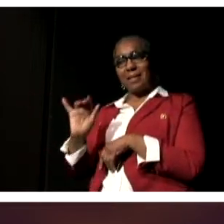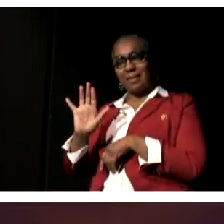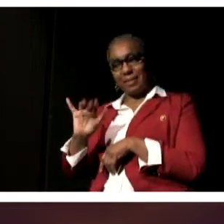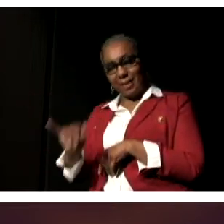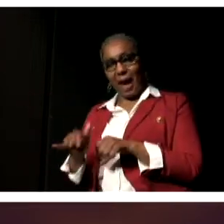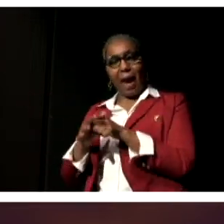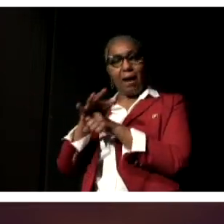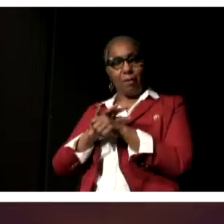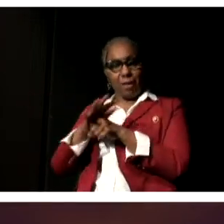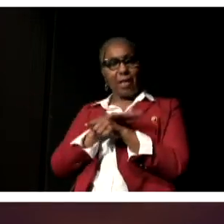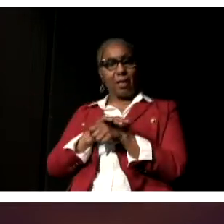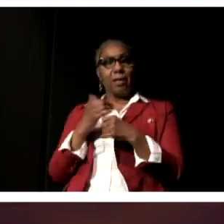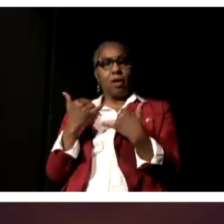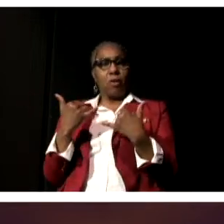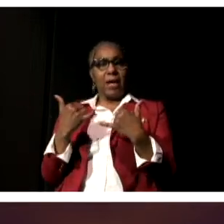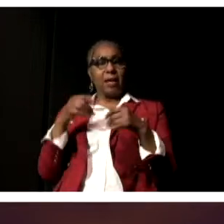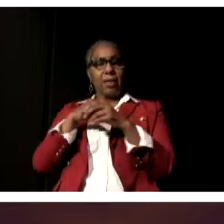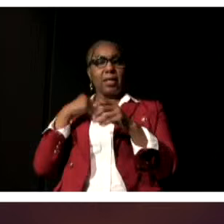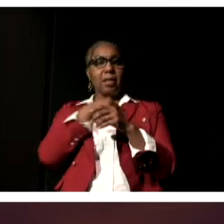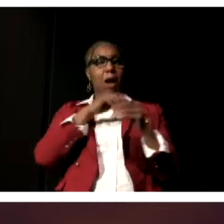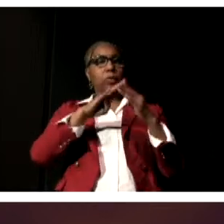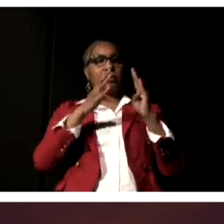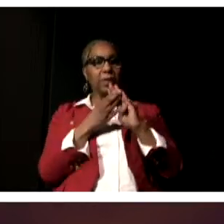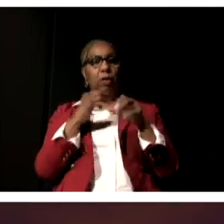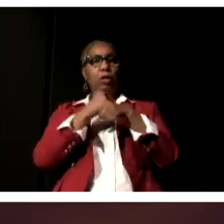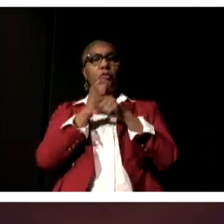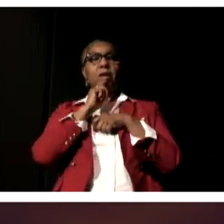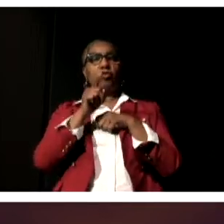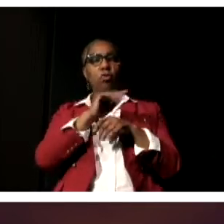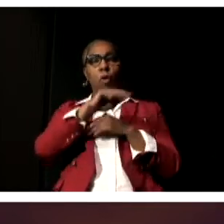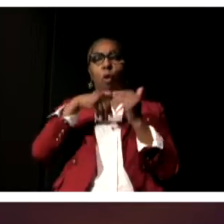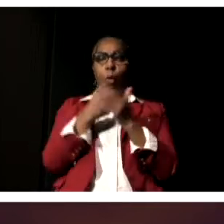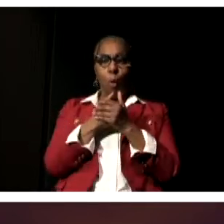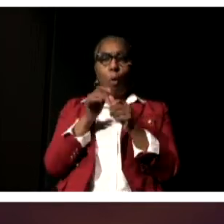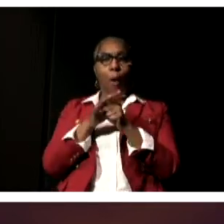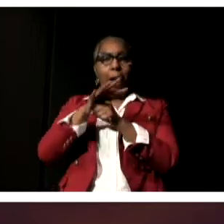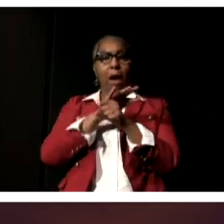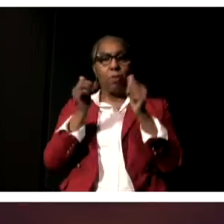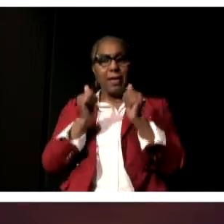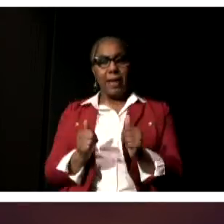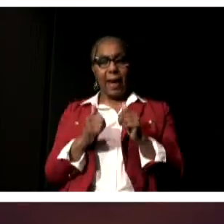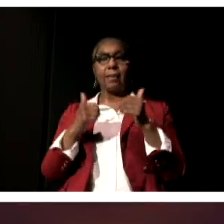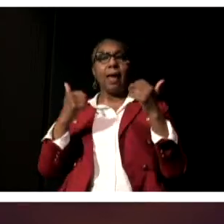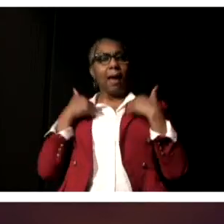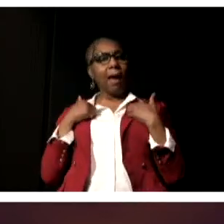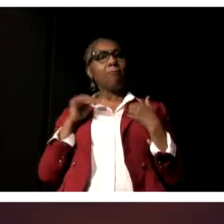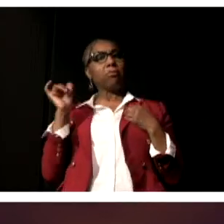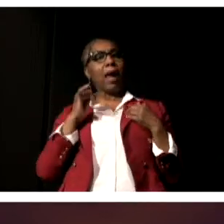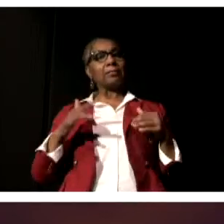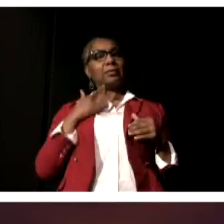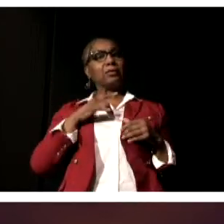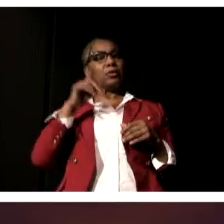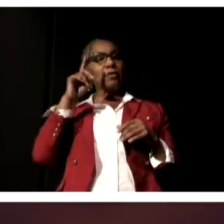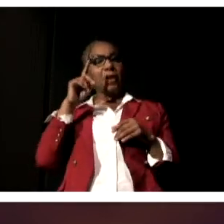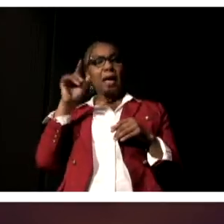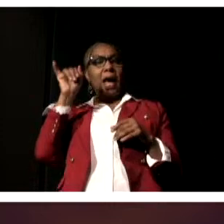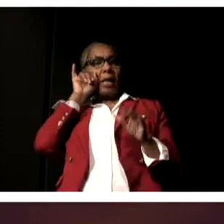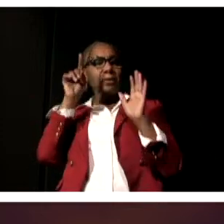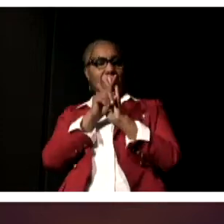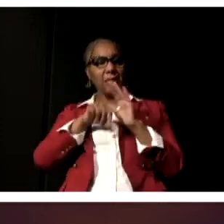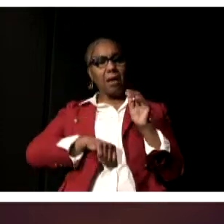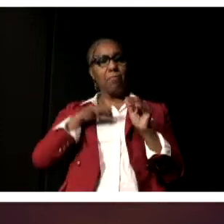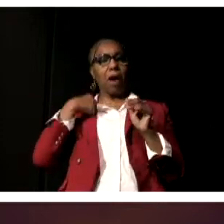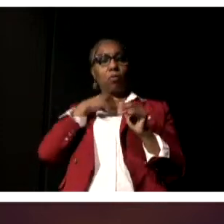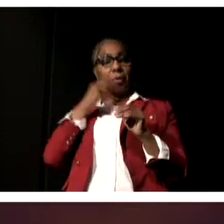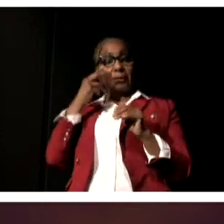targeted communities right here in our city, to ensure that all neighborhoods can carry a sense of identity and pride we are